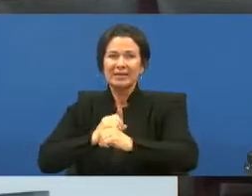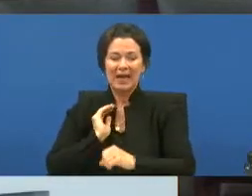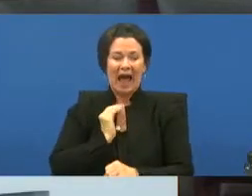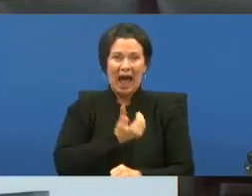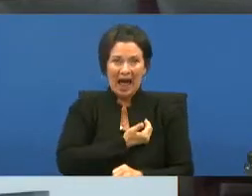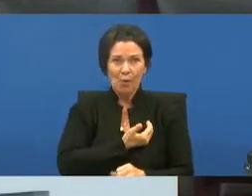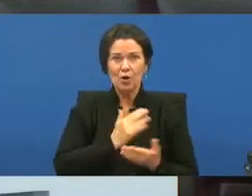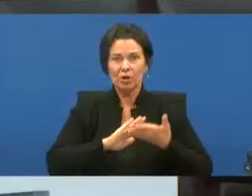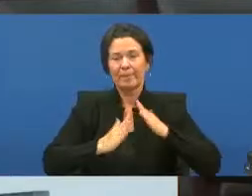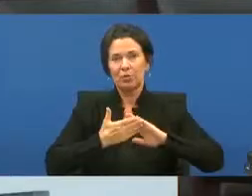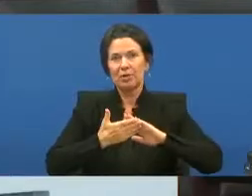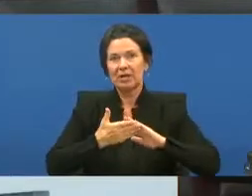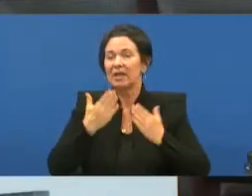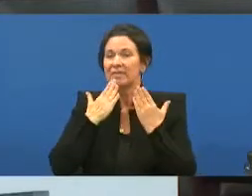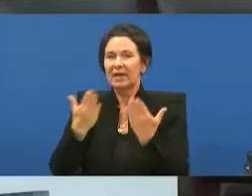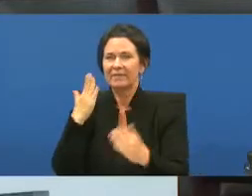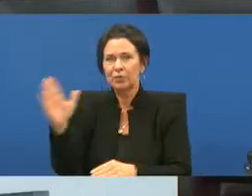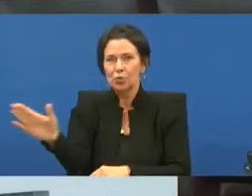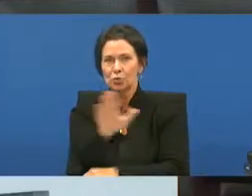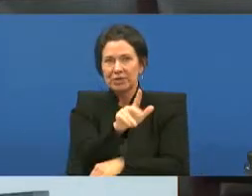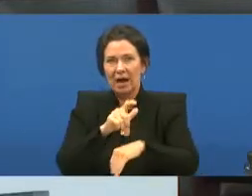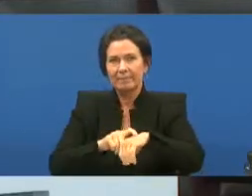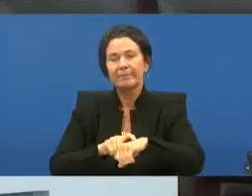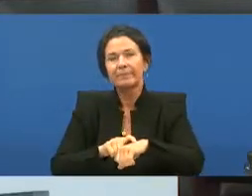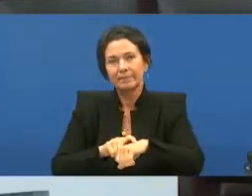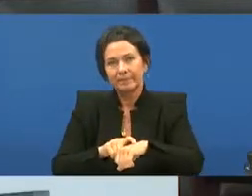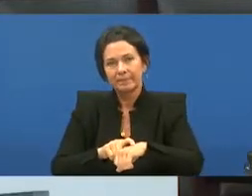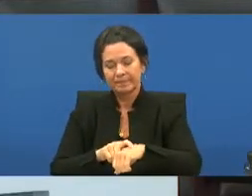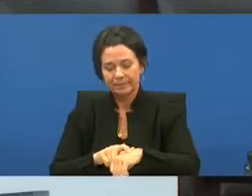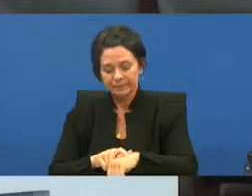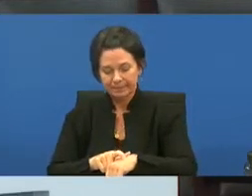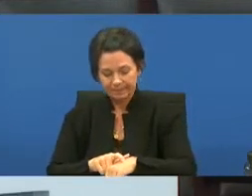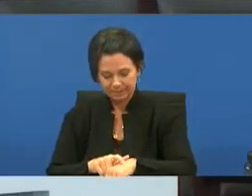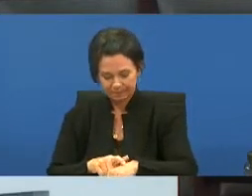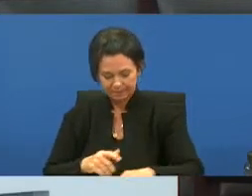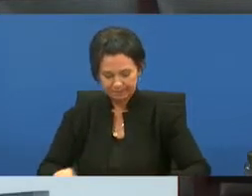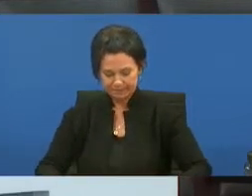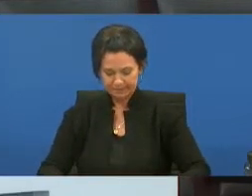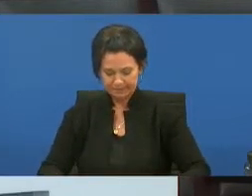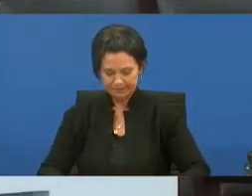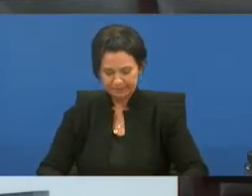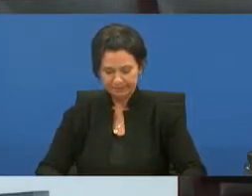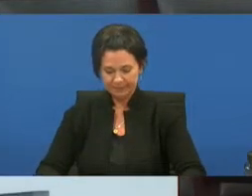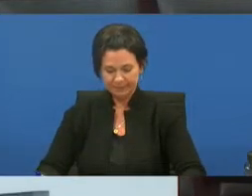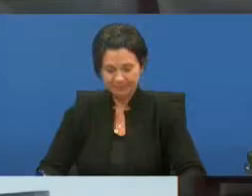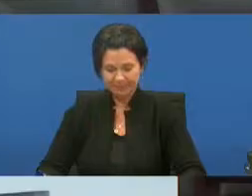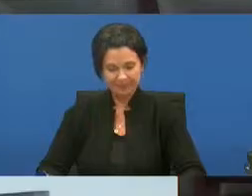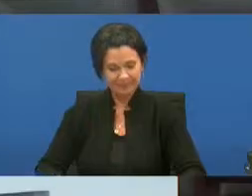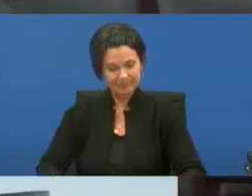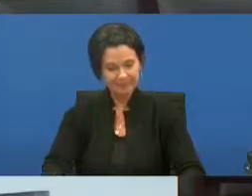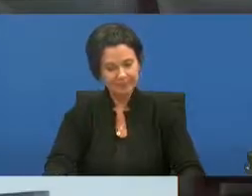incompatible development. Thank you for your time and for listening to our concerns. Please vote no.